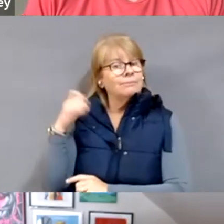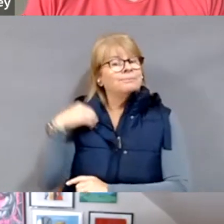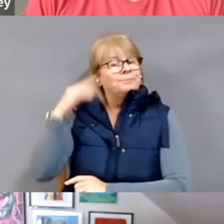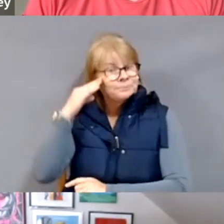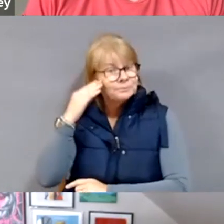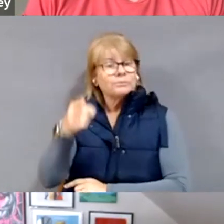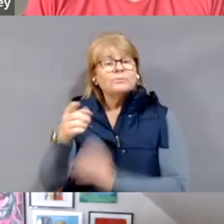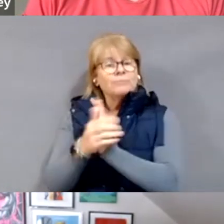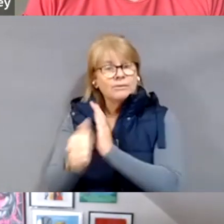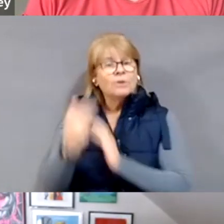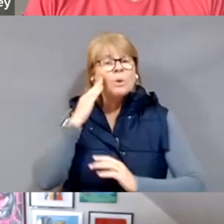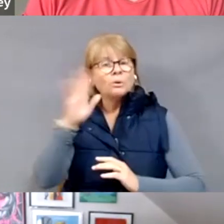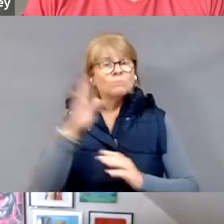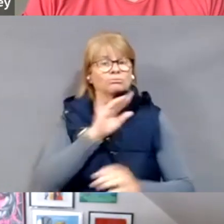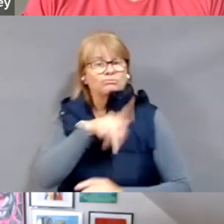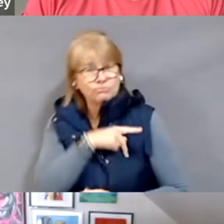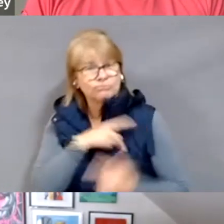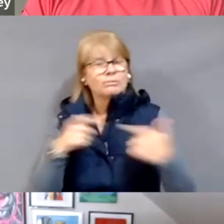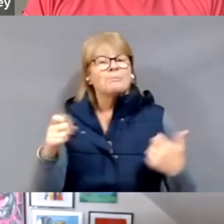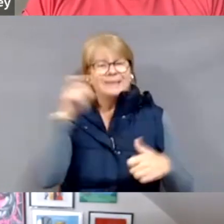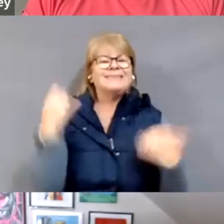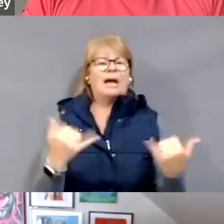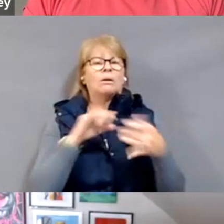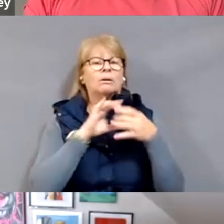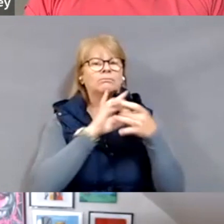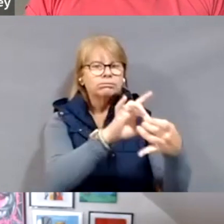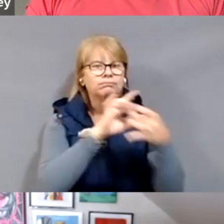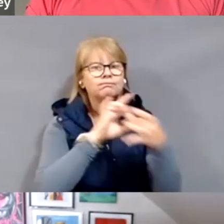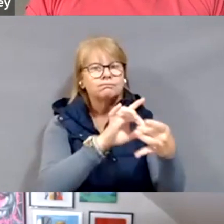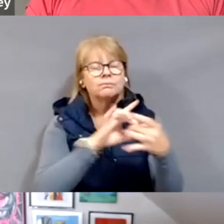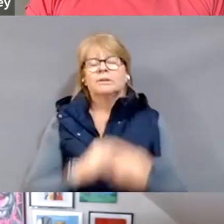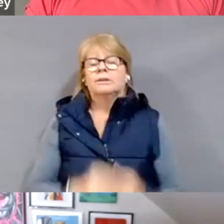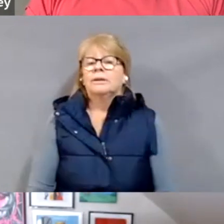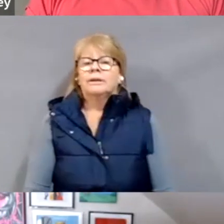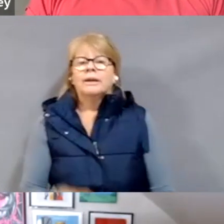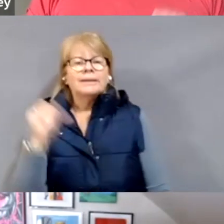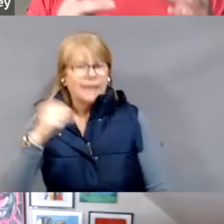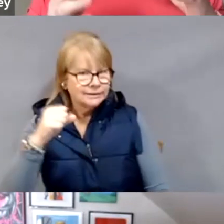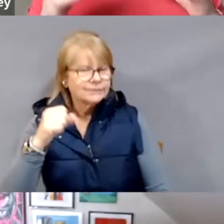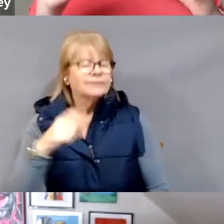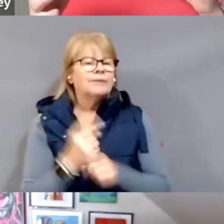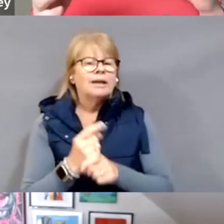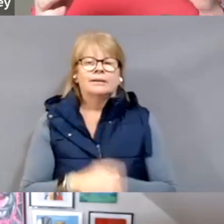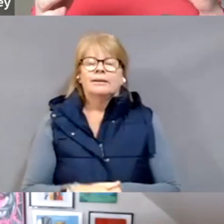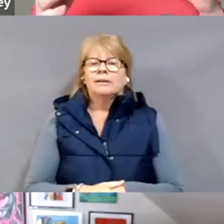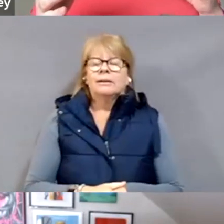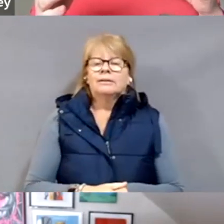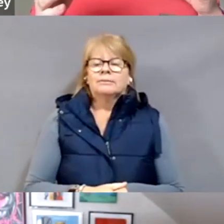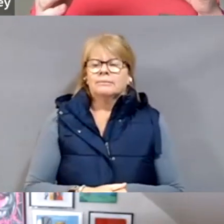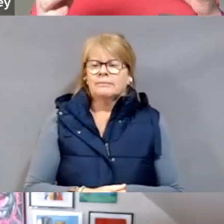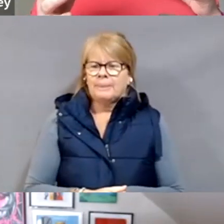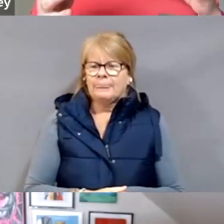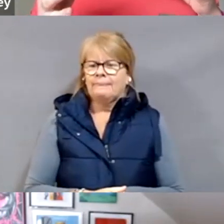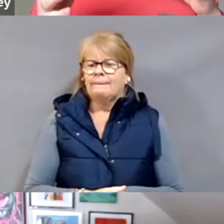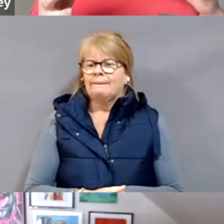these organizations for so long. Yes. Well, and I find that I never want to be in a position where